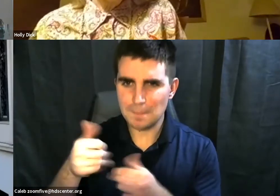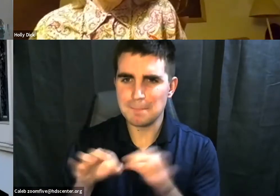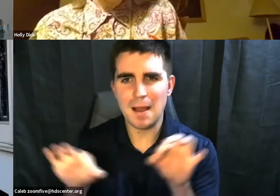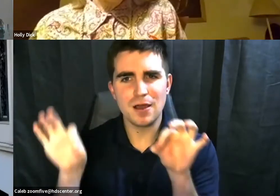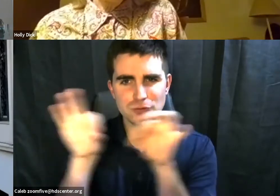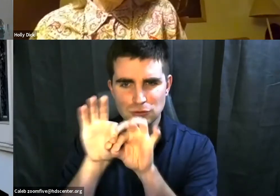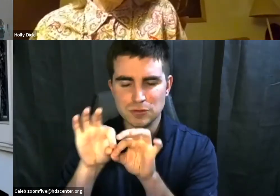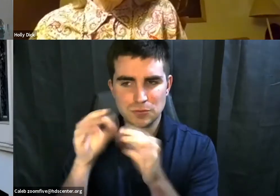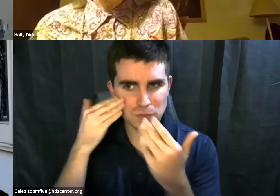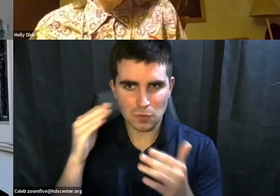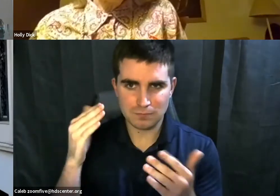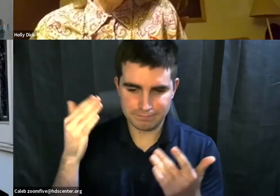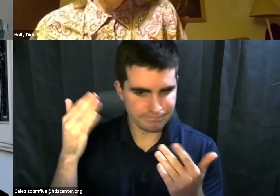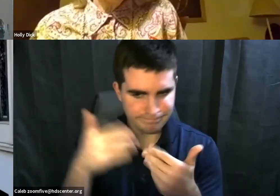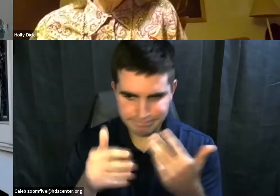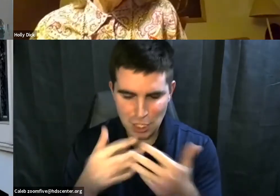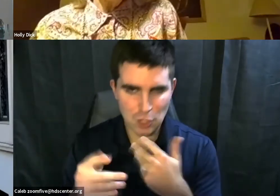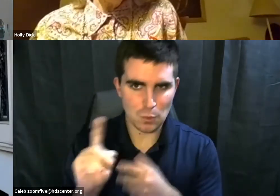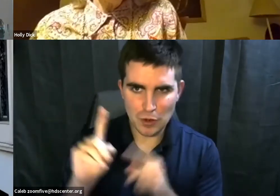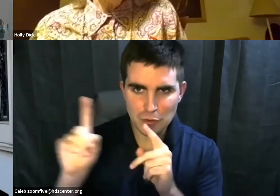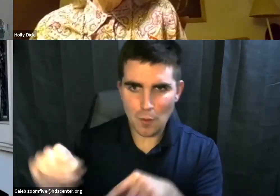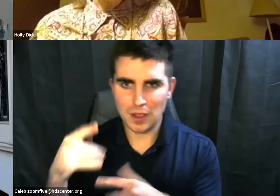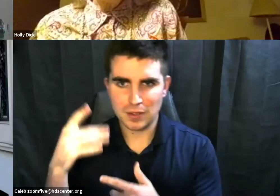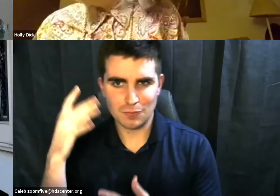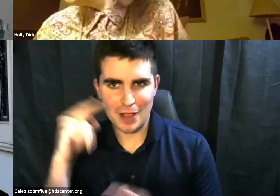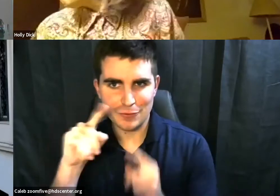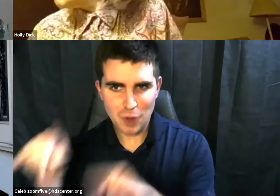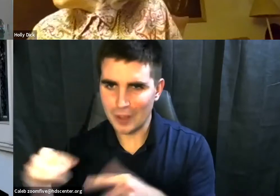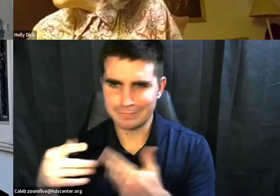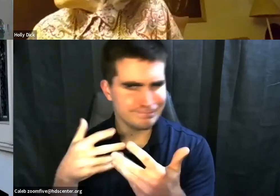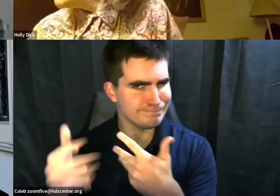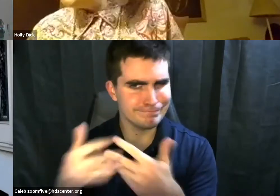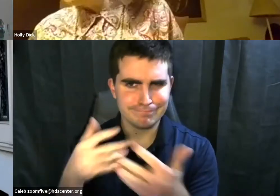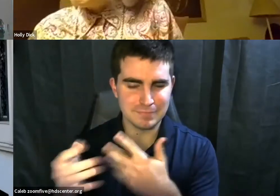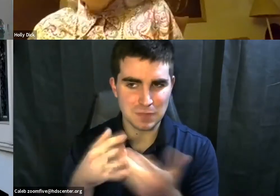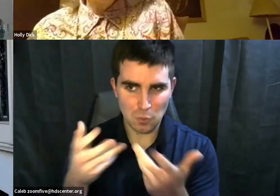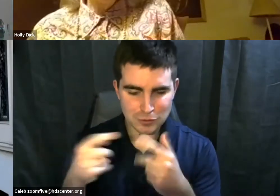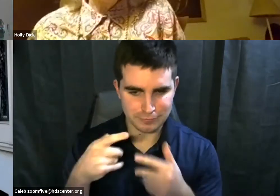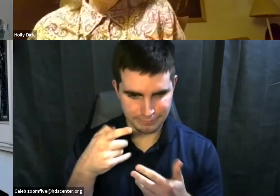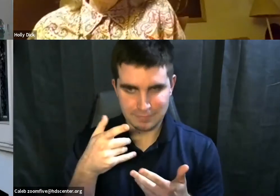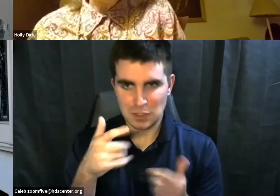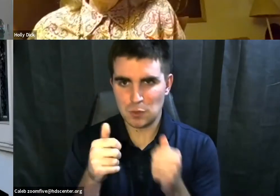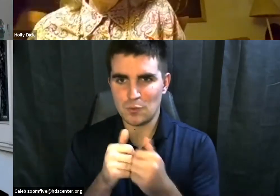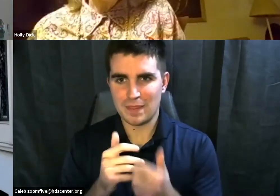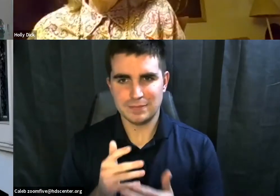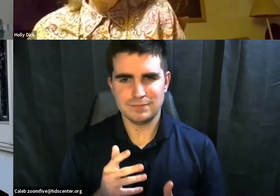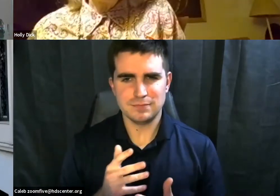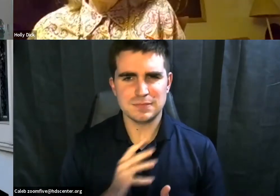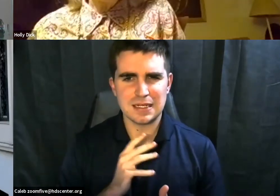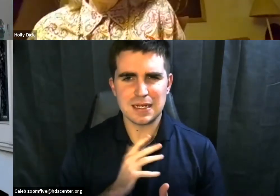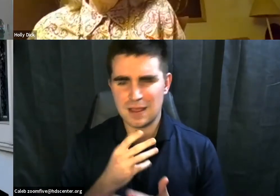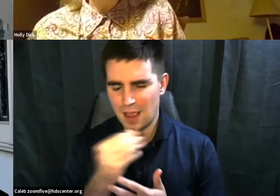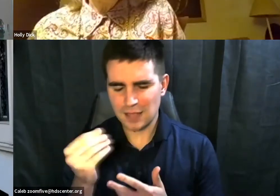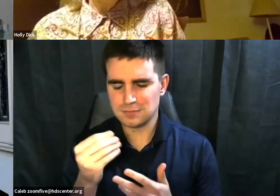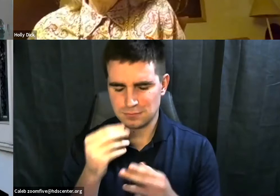you to be able to do that with choice and with dignity as independently as possible. We did learn from our mistakes. Accessible fixed